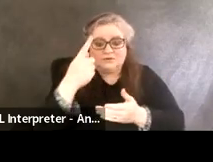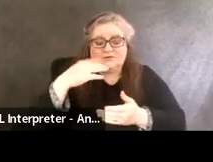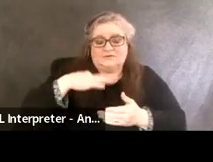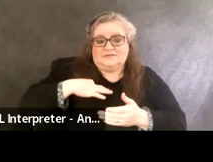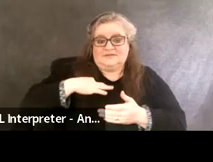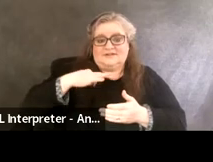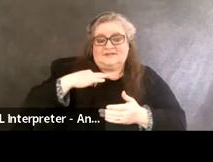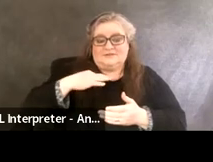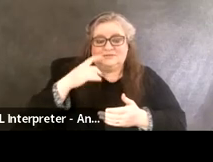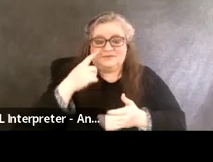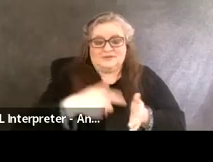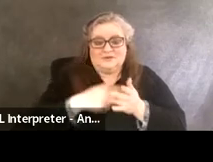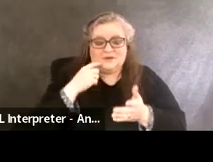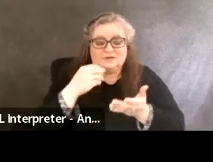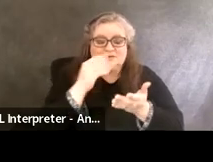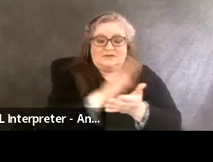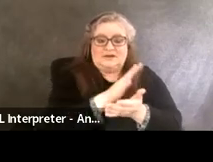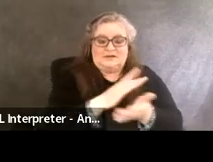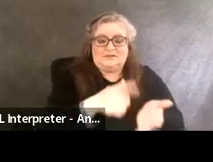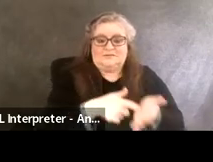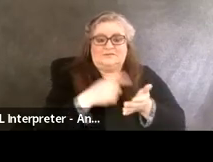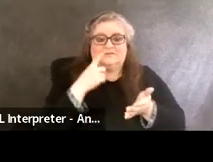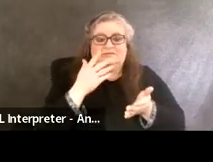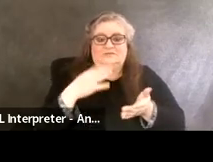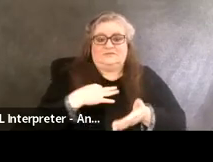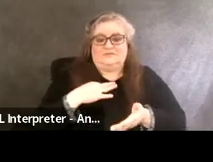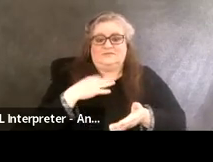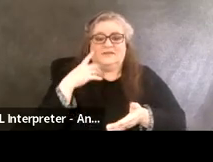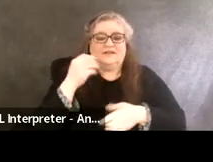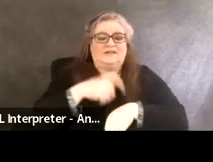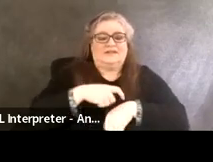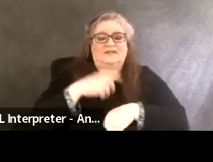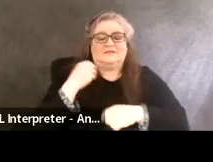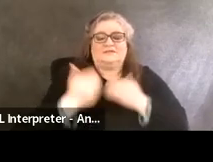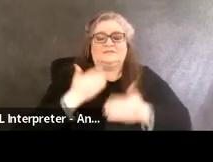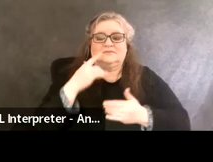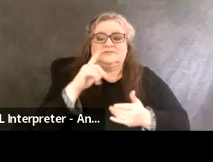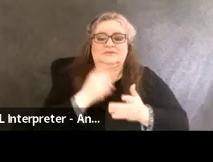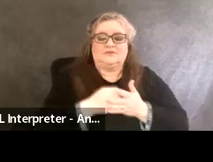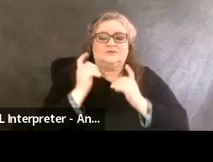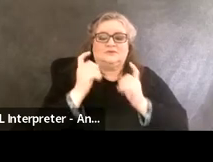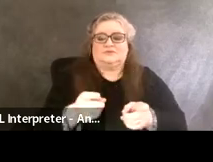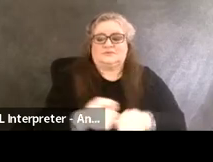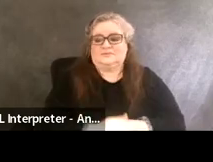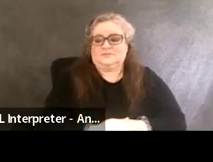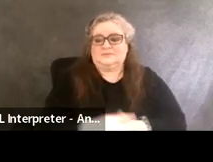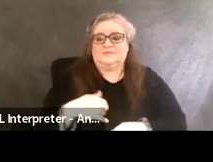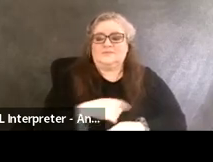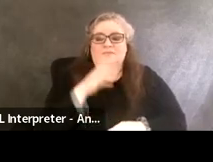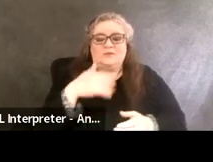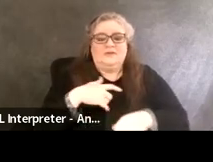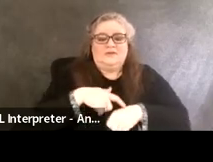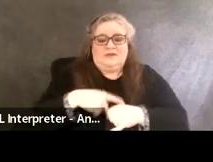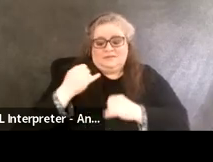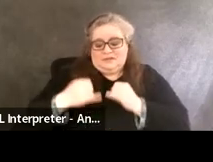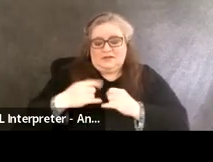requirements, what kinds of documentations are needed for the application, and the timing and the process of grant awards. So we will have time at the